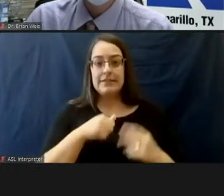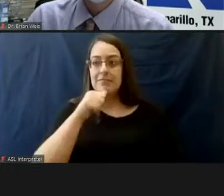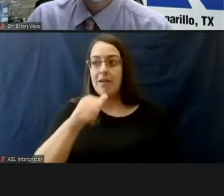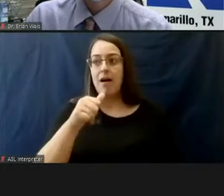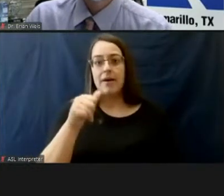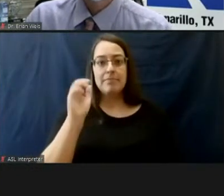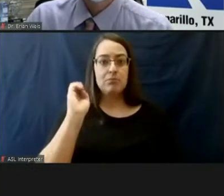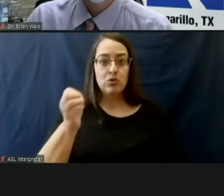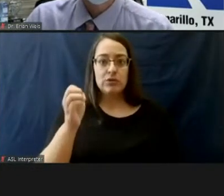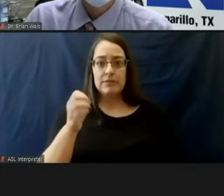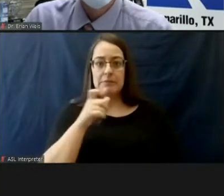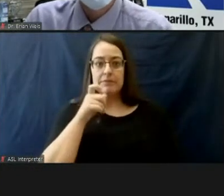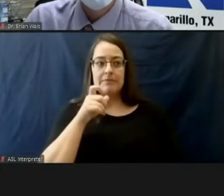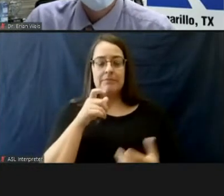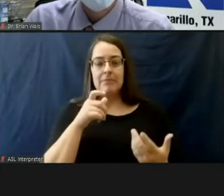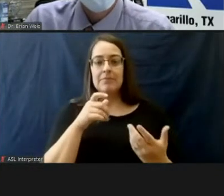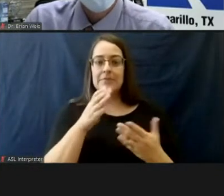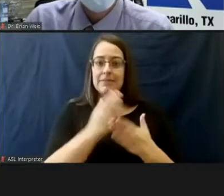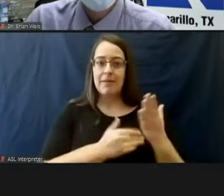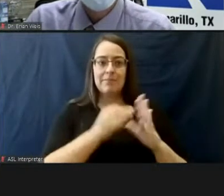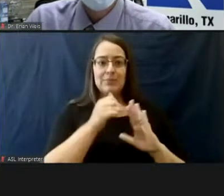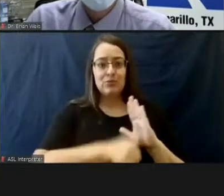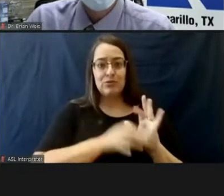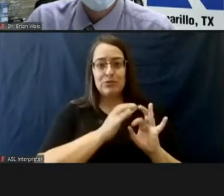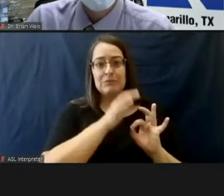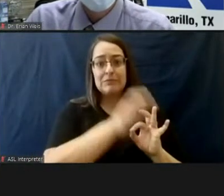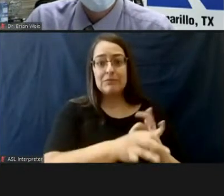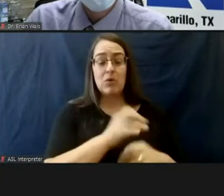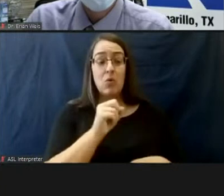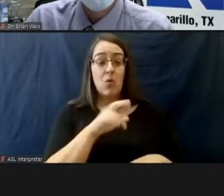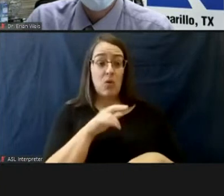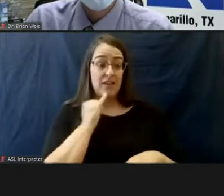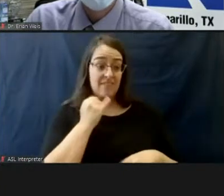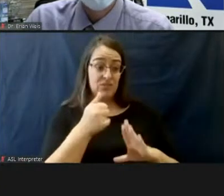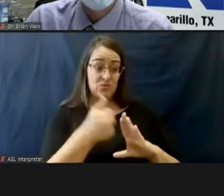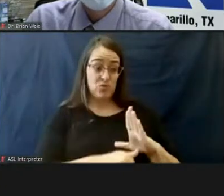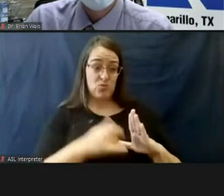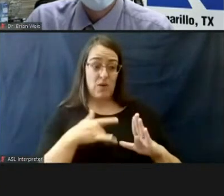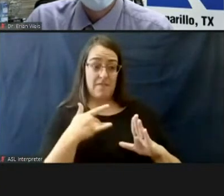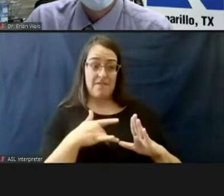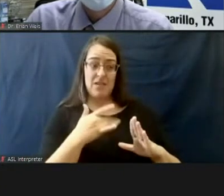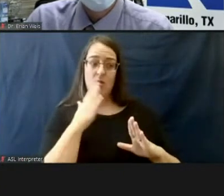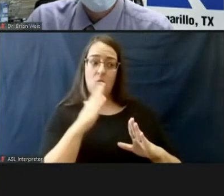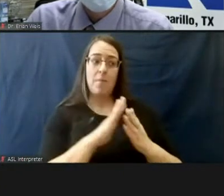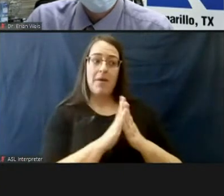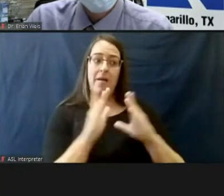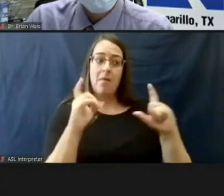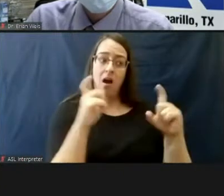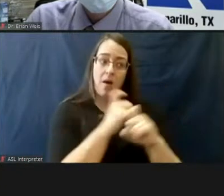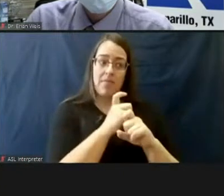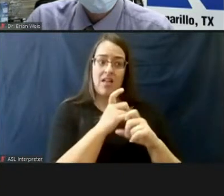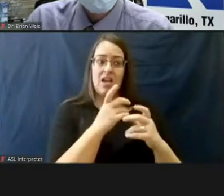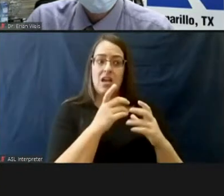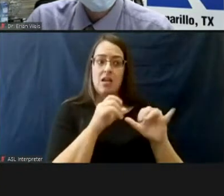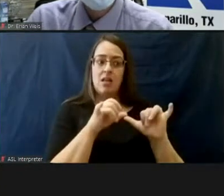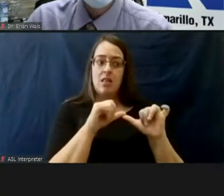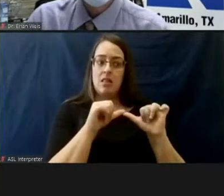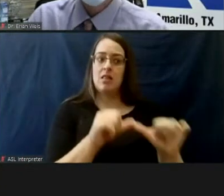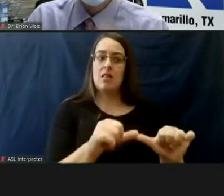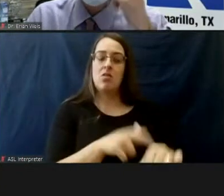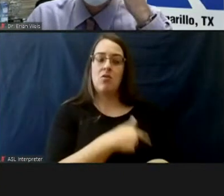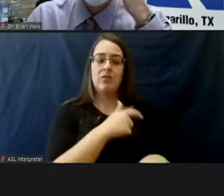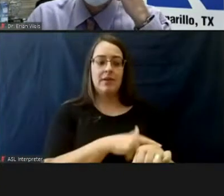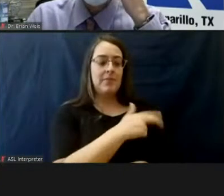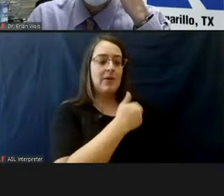or emergent or have a high risk of causing an adverse event for someone if the case is delayed. And it's because of our difficulty with